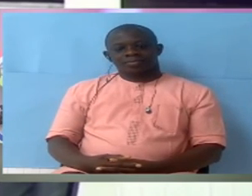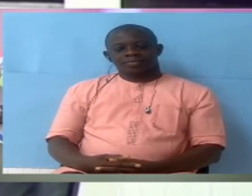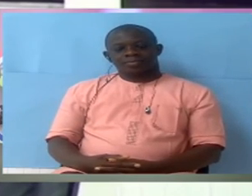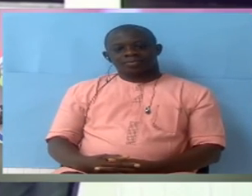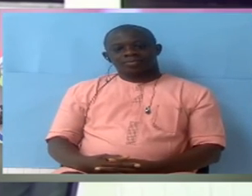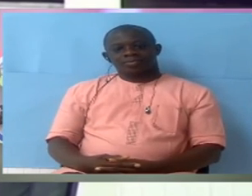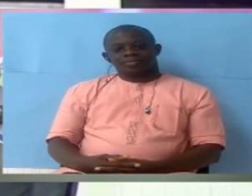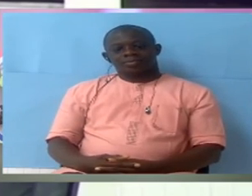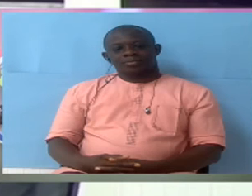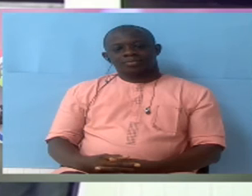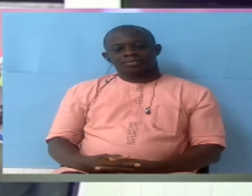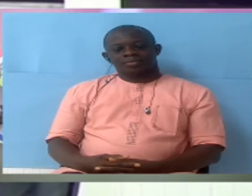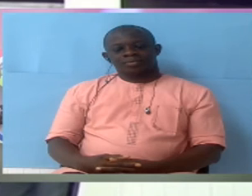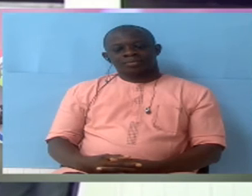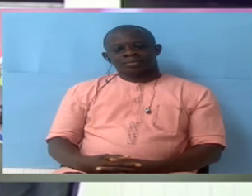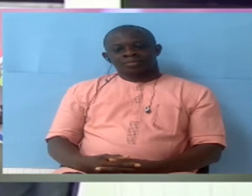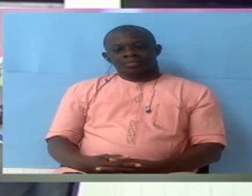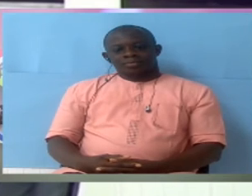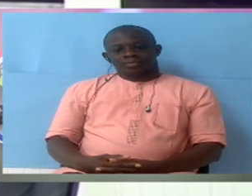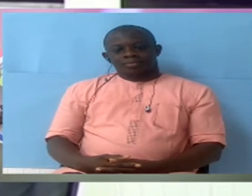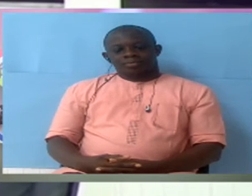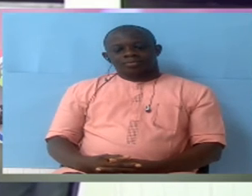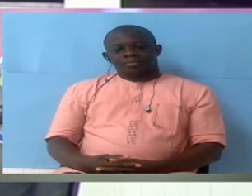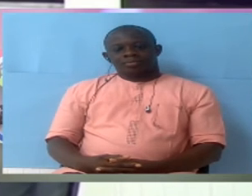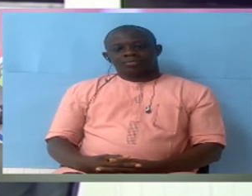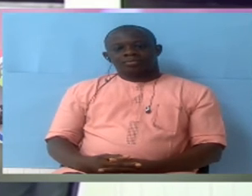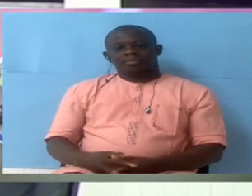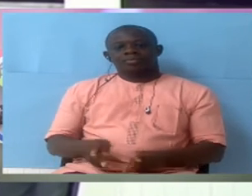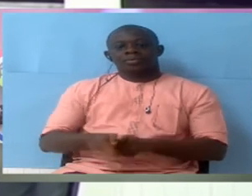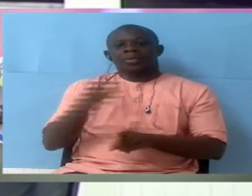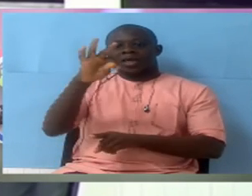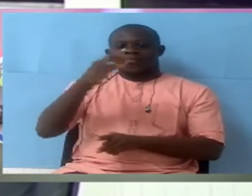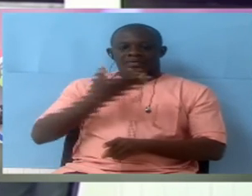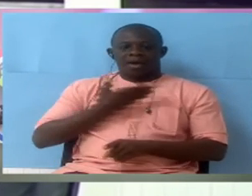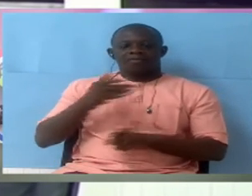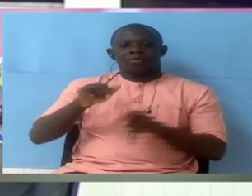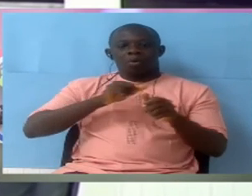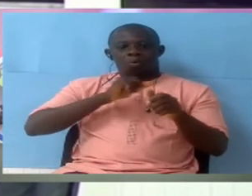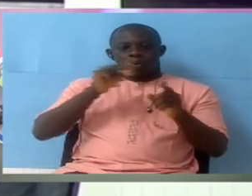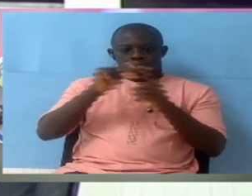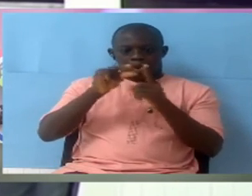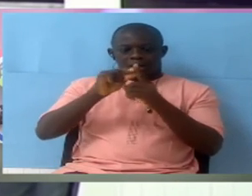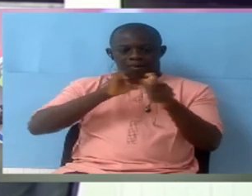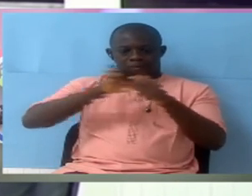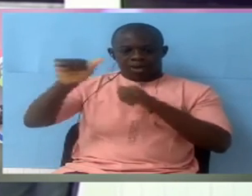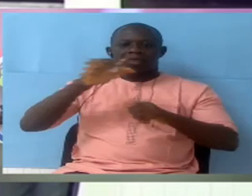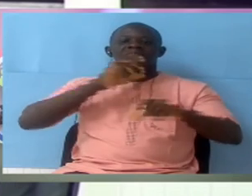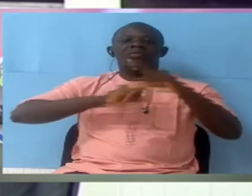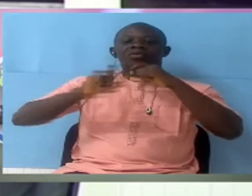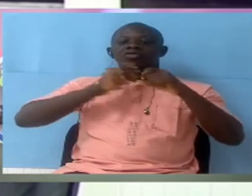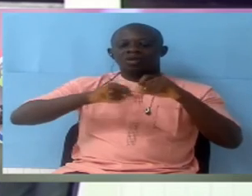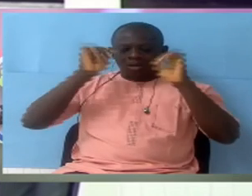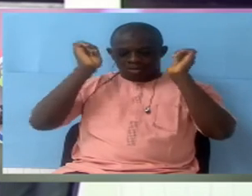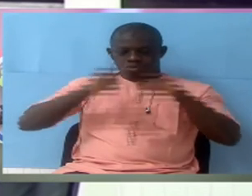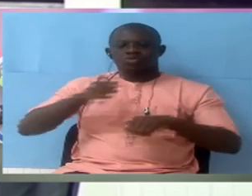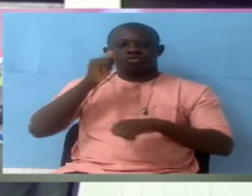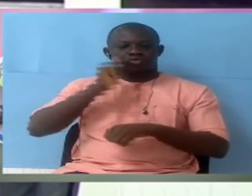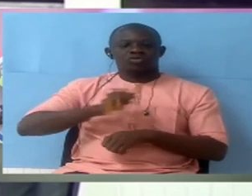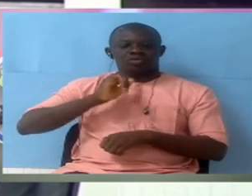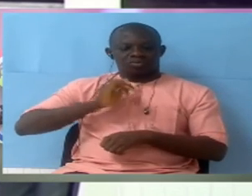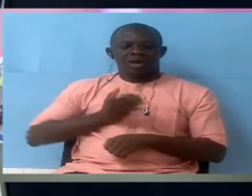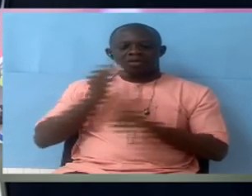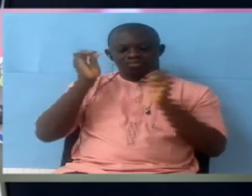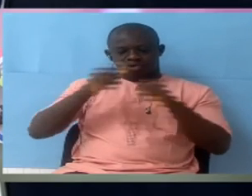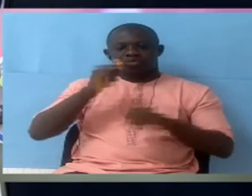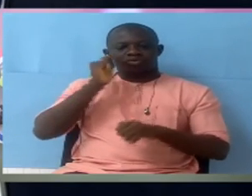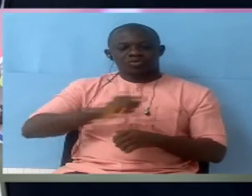loxo NIA yi fofu. If there is a word better than professional, we can use it, ma'am. Suma mune wax benen kaddu bo